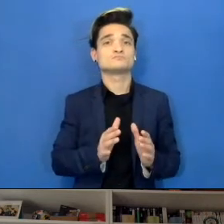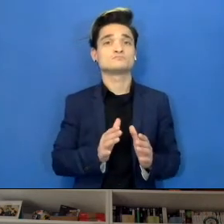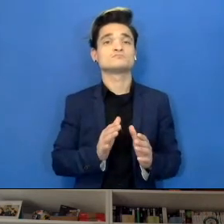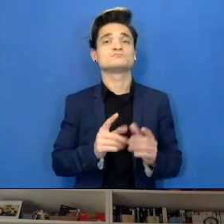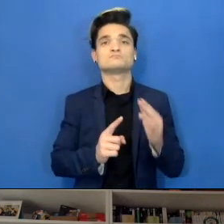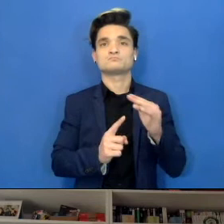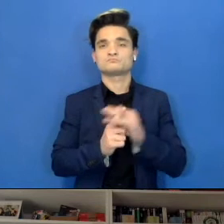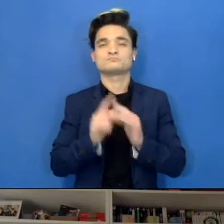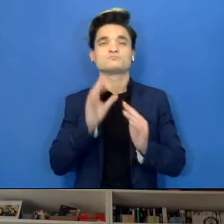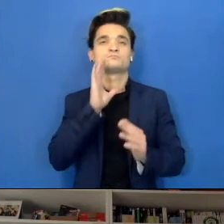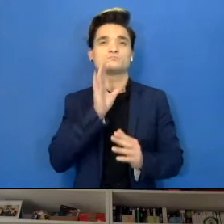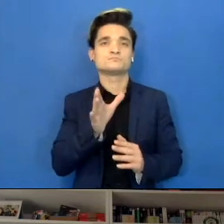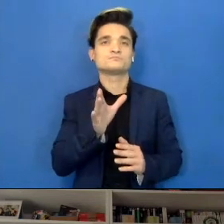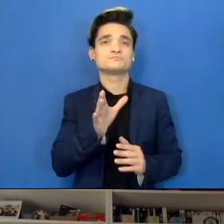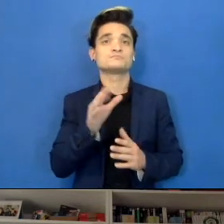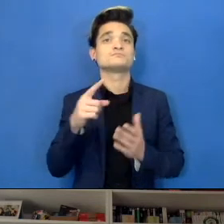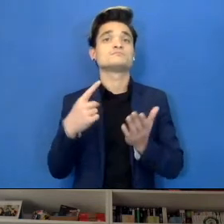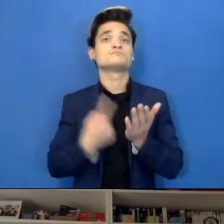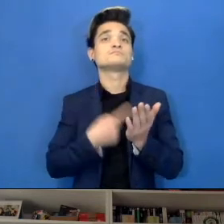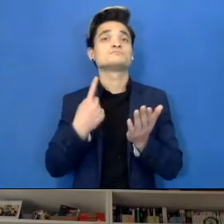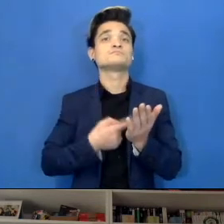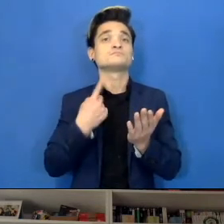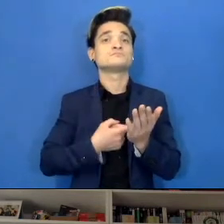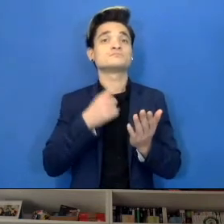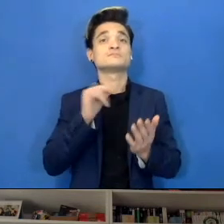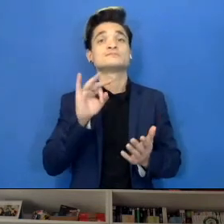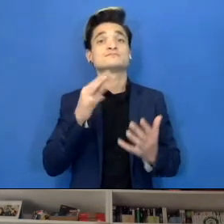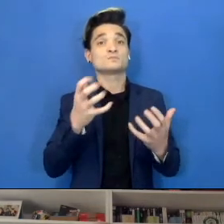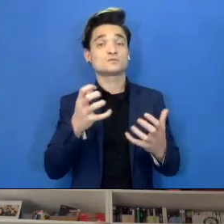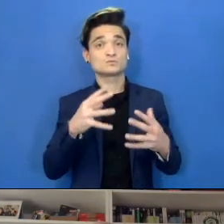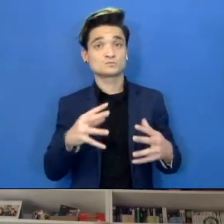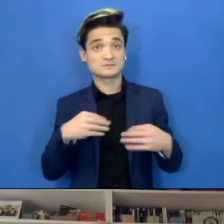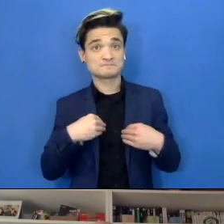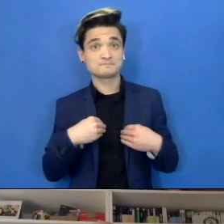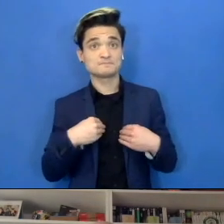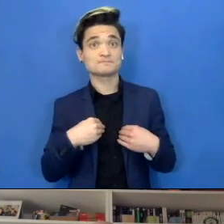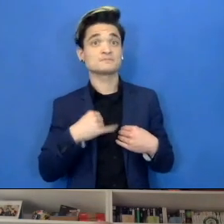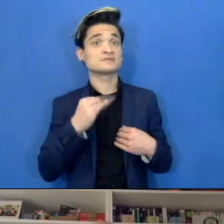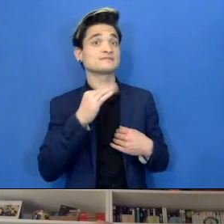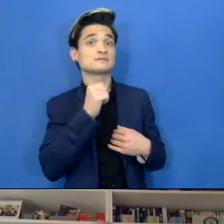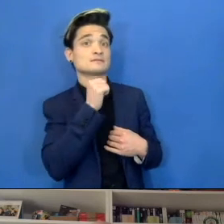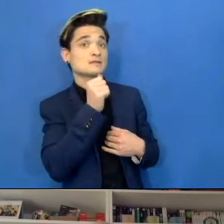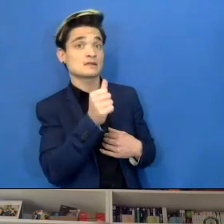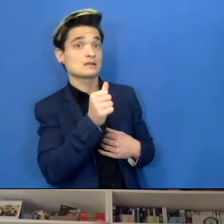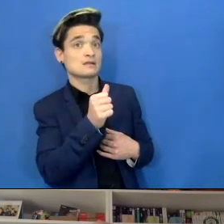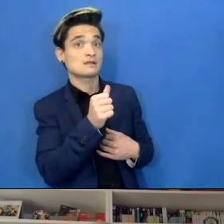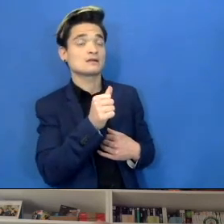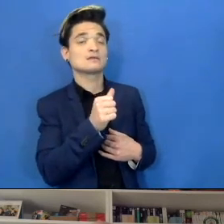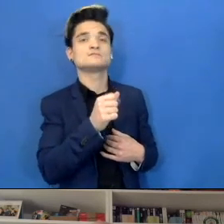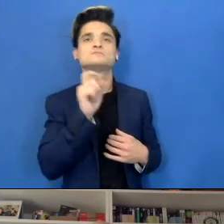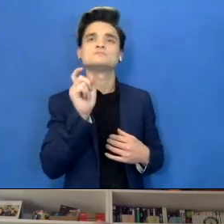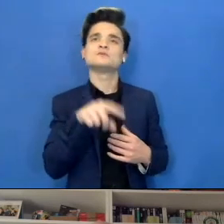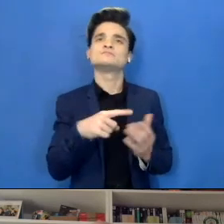and what not. But that can change. Because you might have said yes. You might have said yes at the beginning